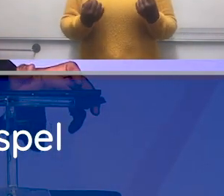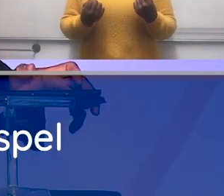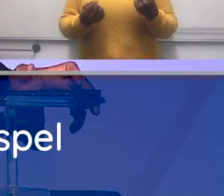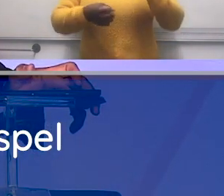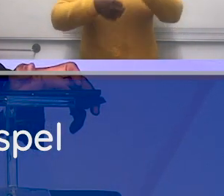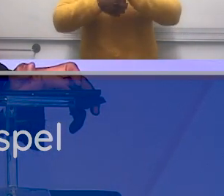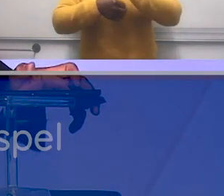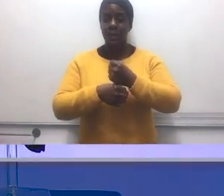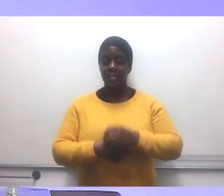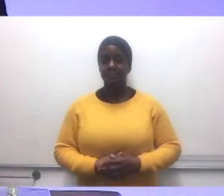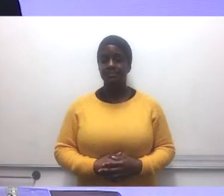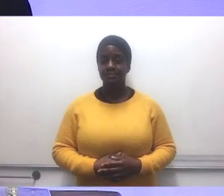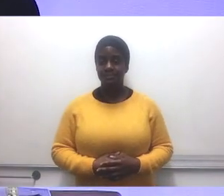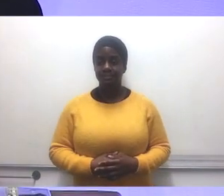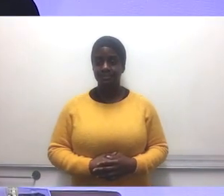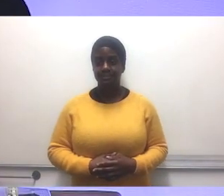of the gospel.